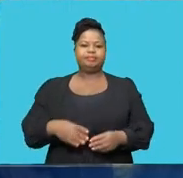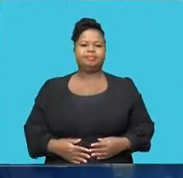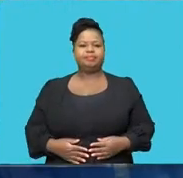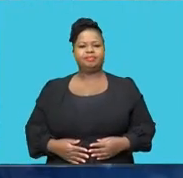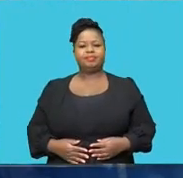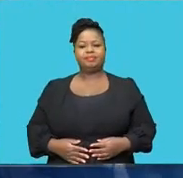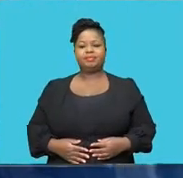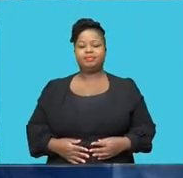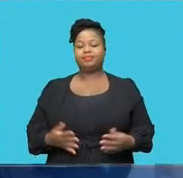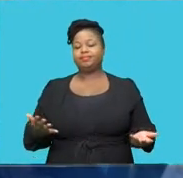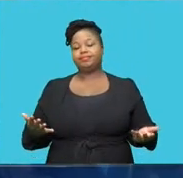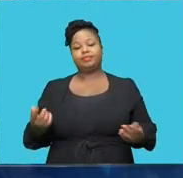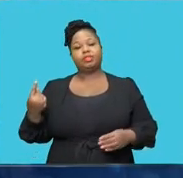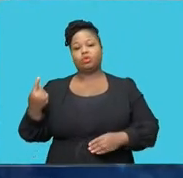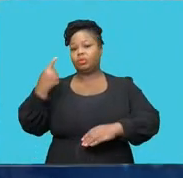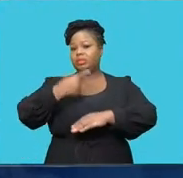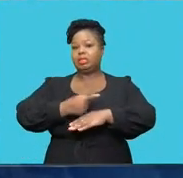kwashona ilanga nje.